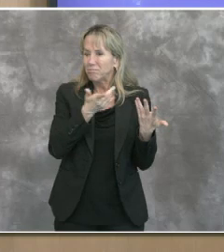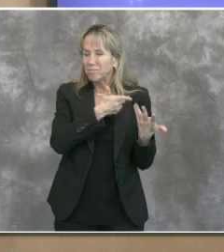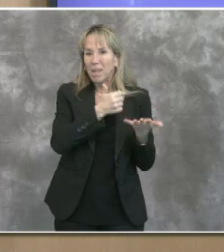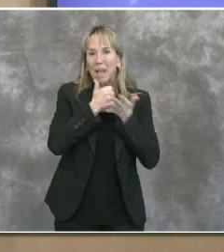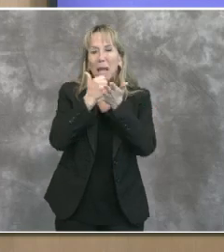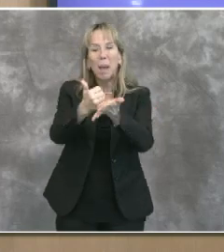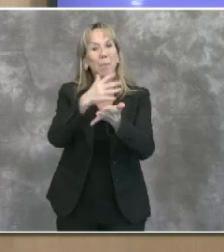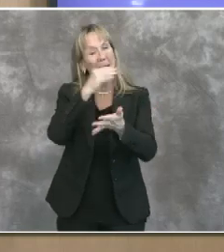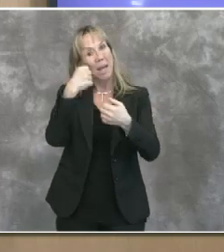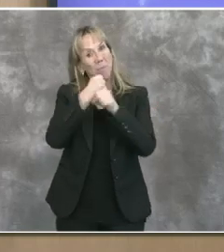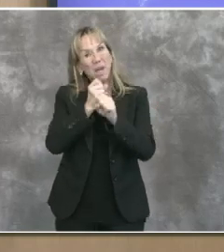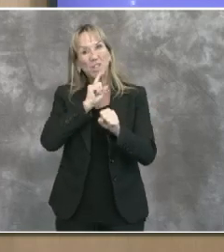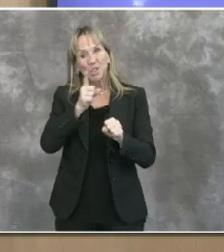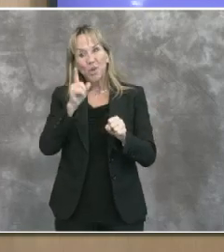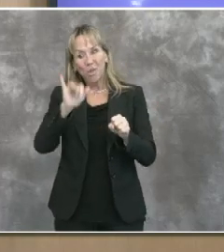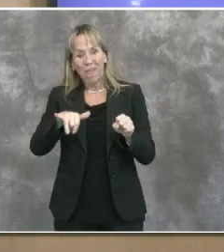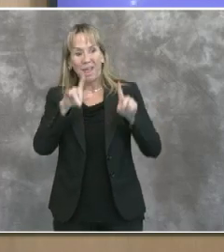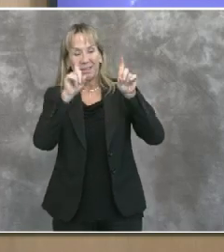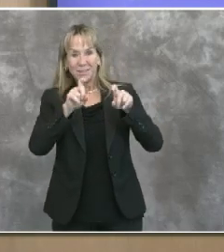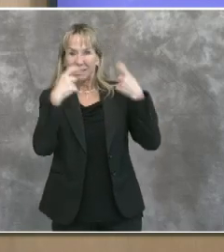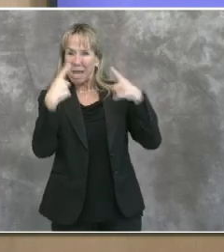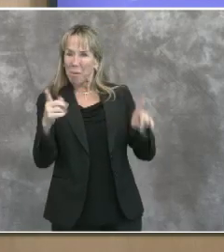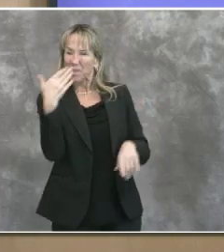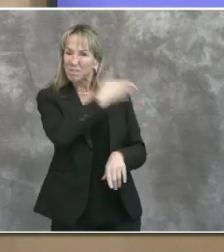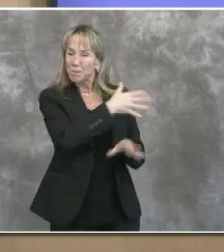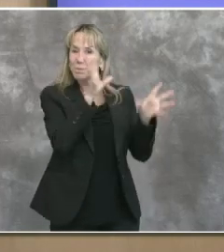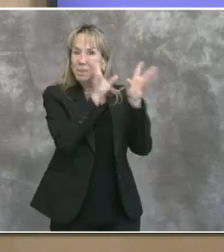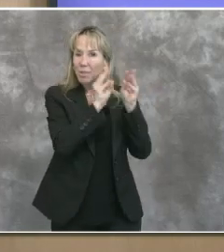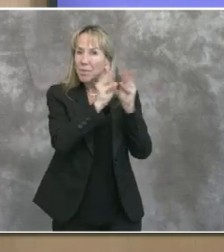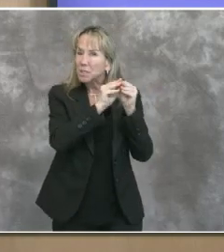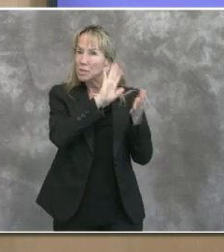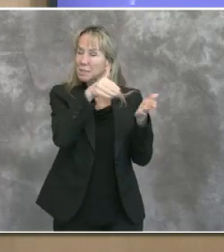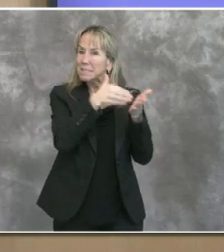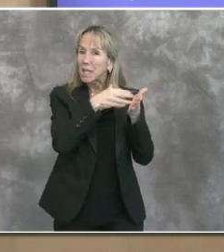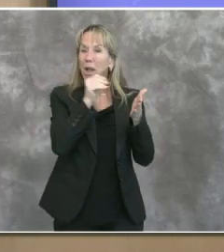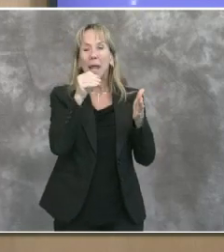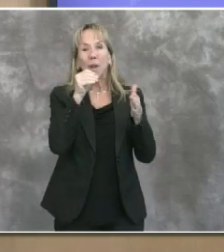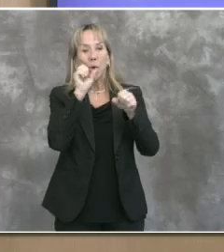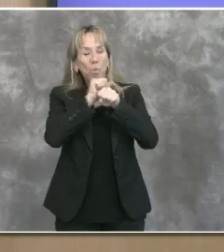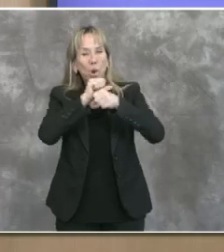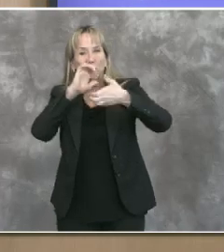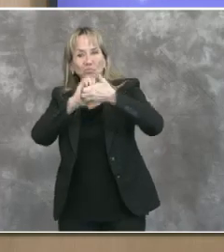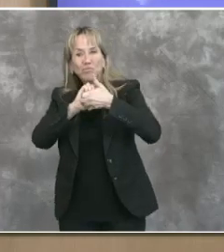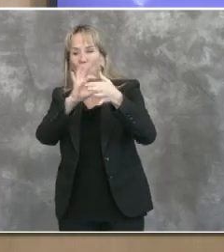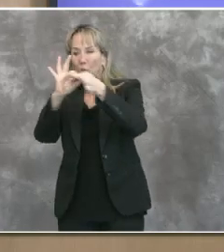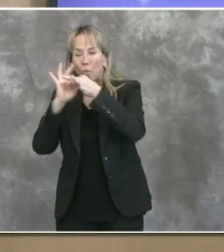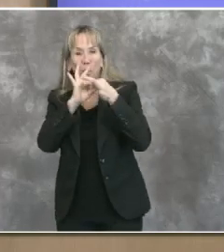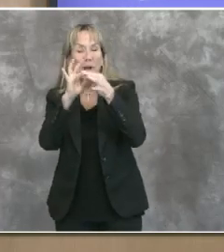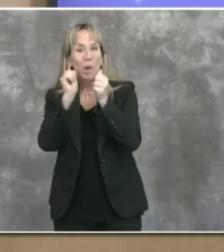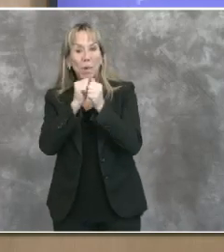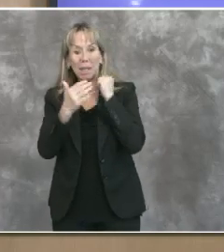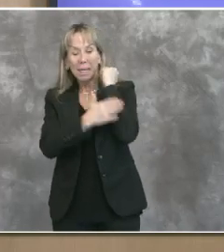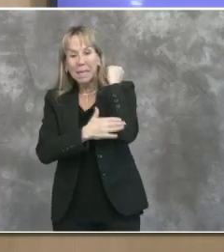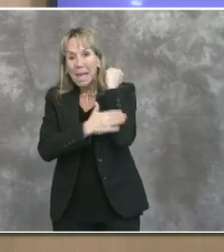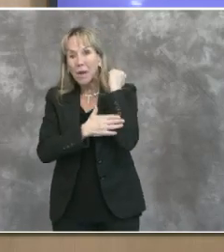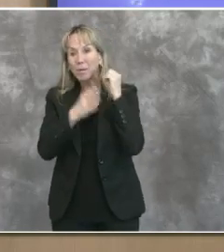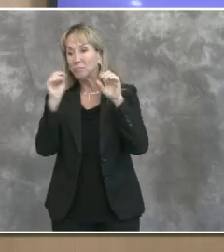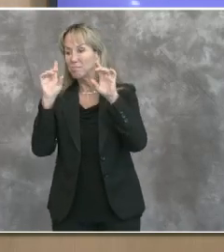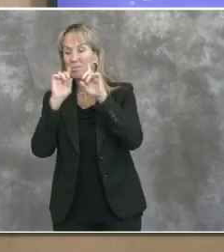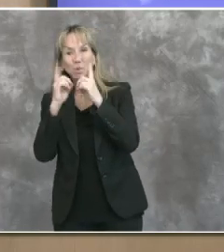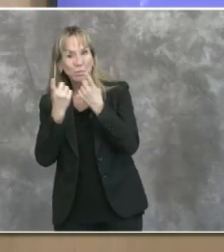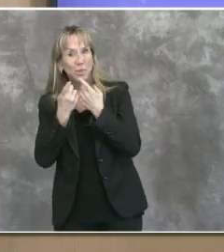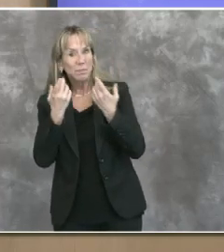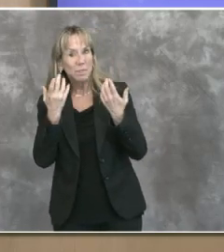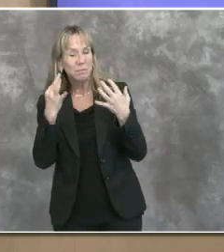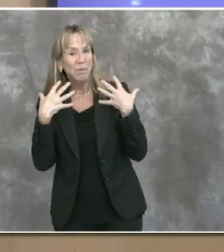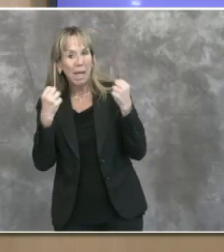go secure this additional testing capacity and putting it to use in a coordinated way, not only with the County of San Diego's Department of Public Health,